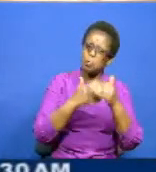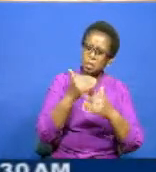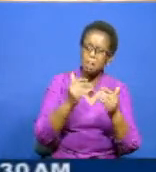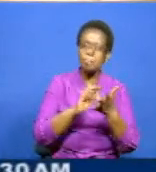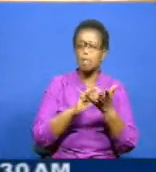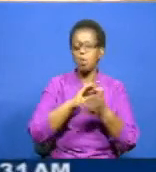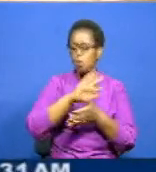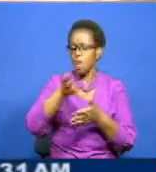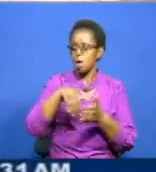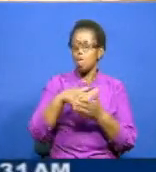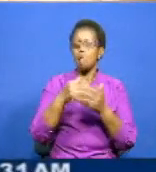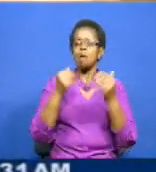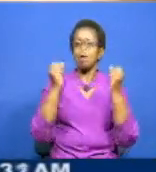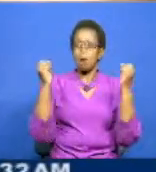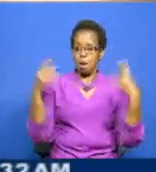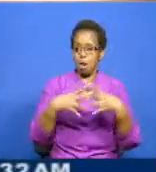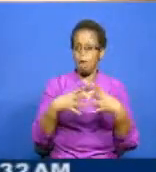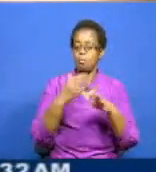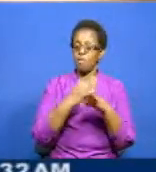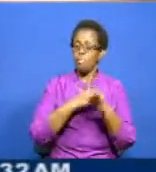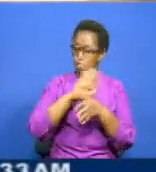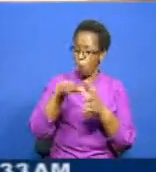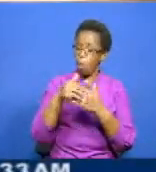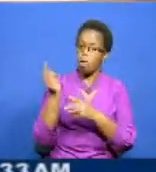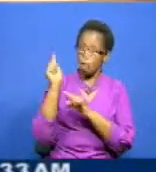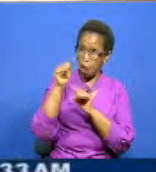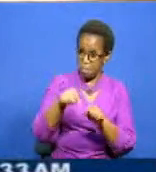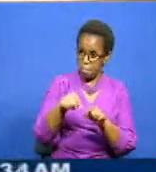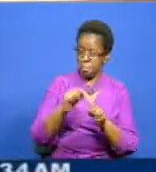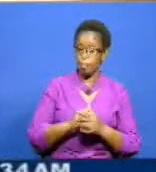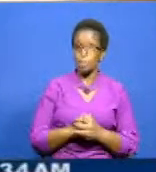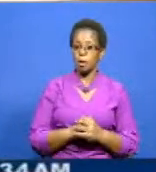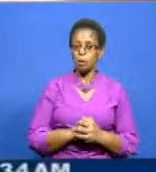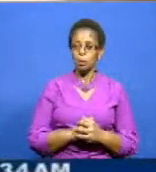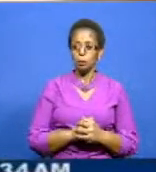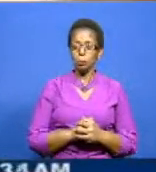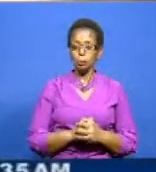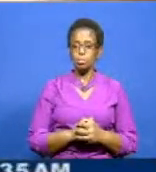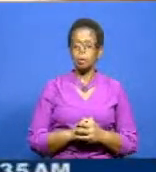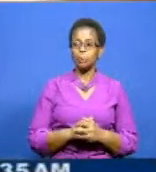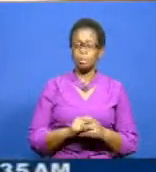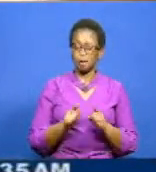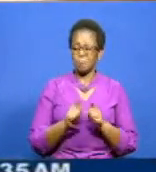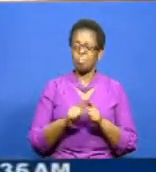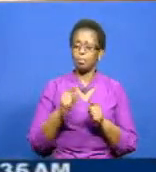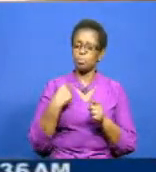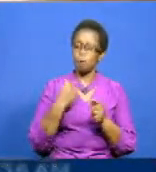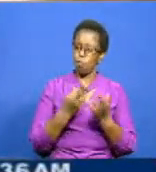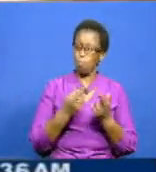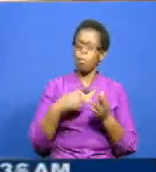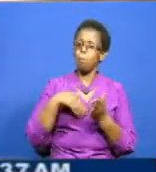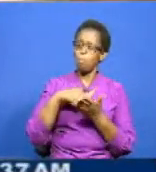all of us are clear before all of them come in. And then, of course, we can have more members in the House. Thank you, Speaker.